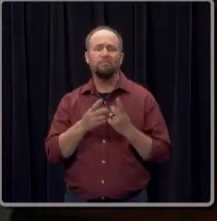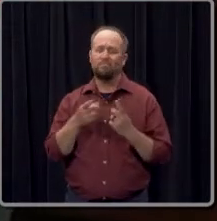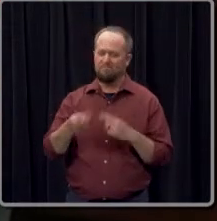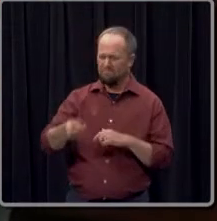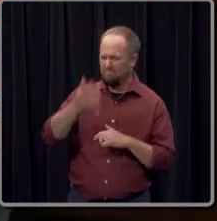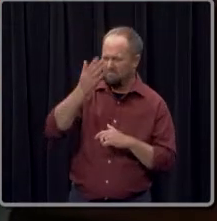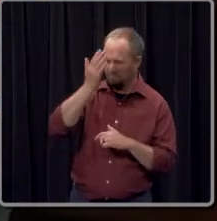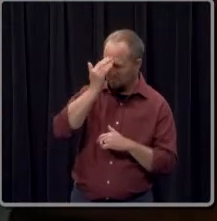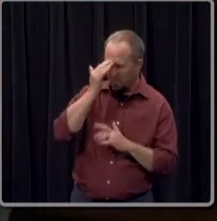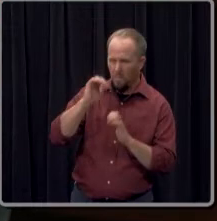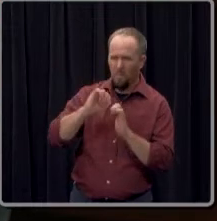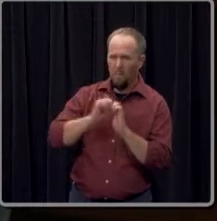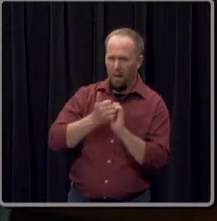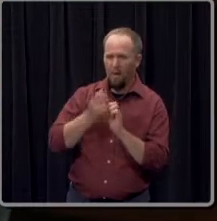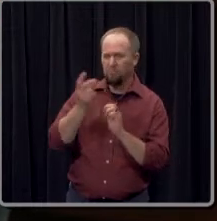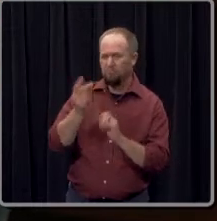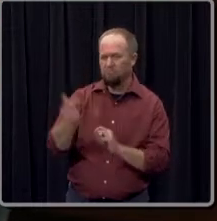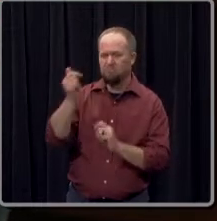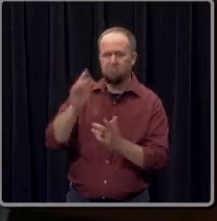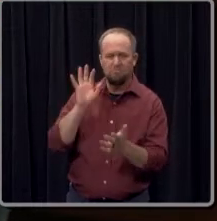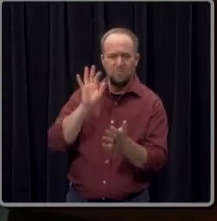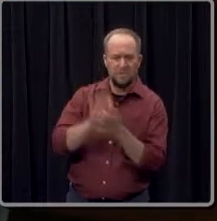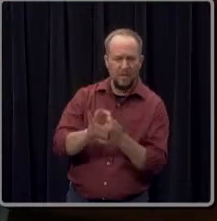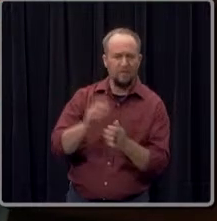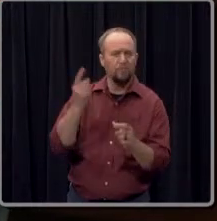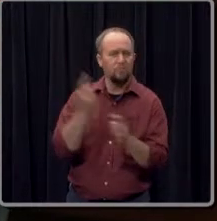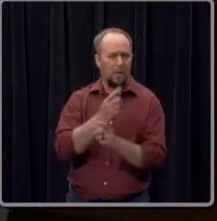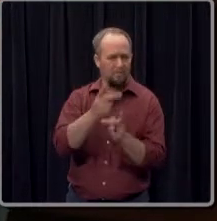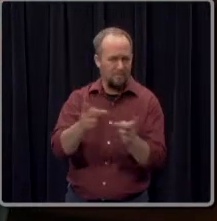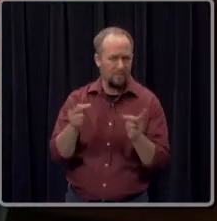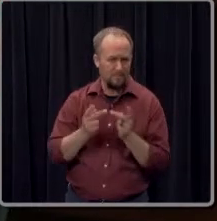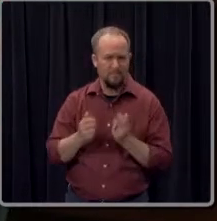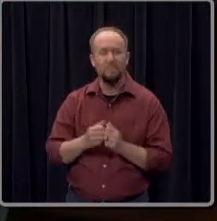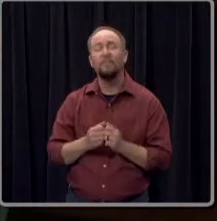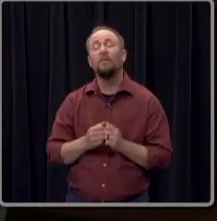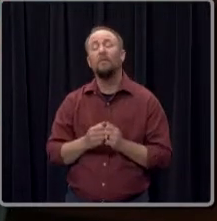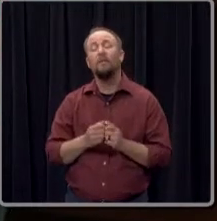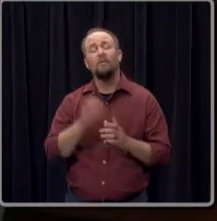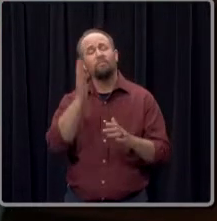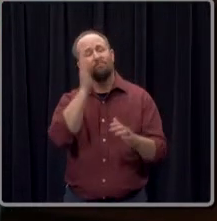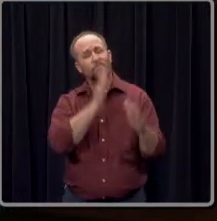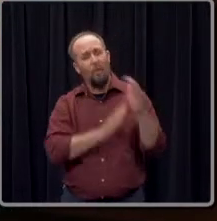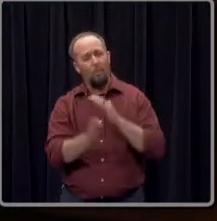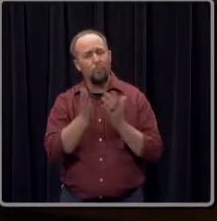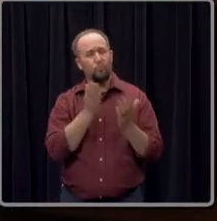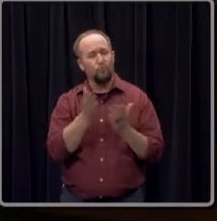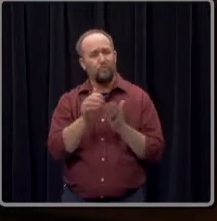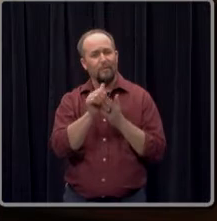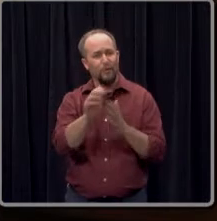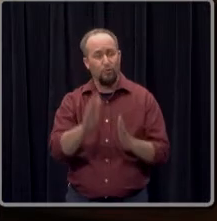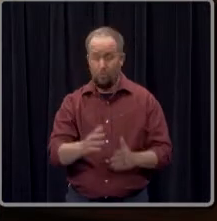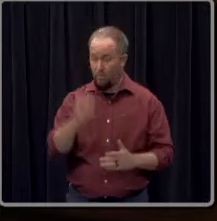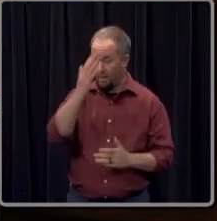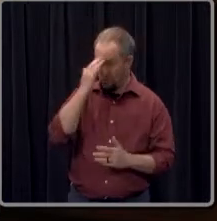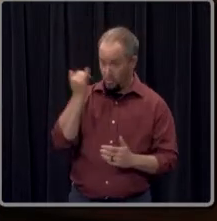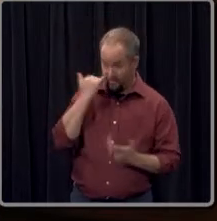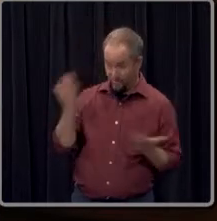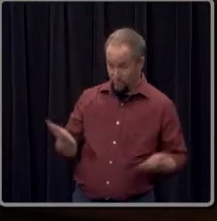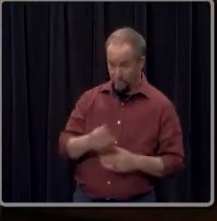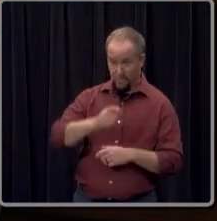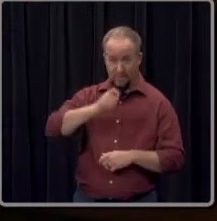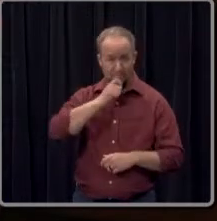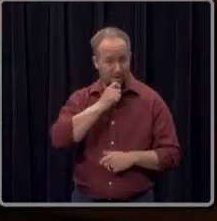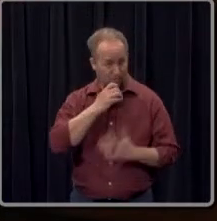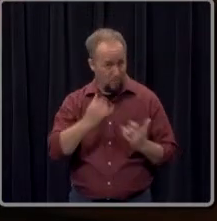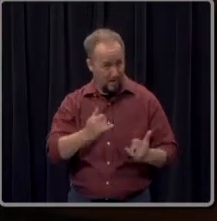connect our students, staff, and families to the right resources. She is a humble servant leader, and I know if she were up here at the mic, she would